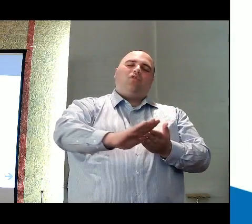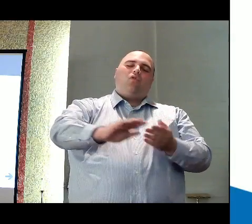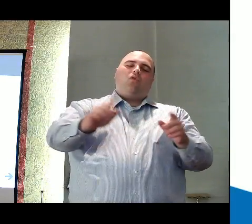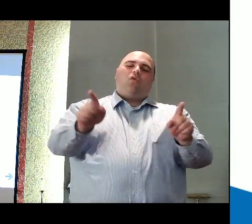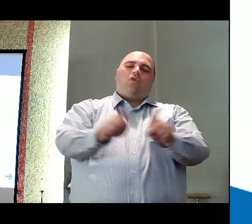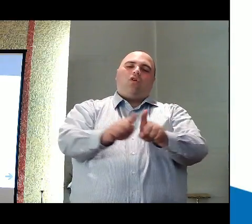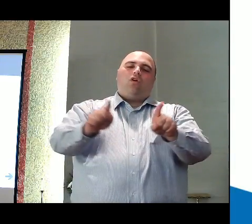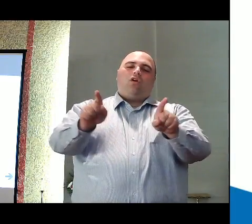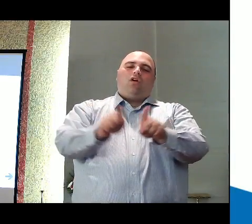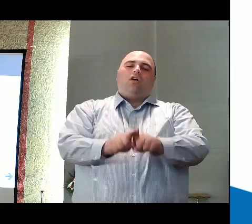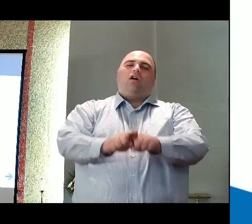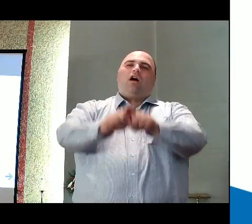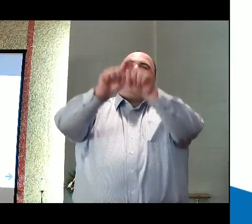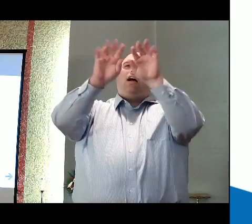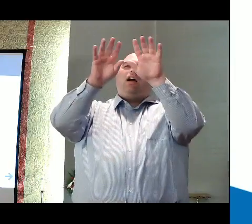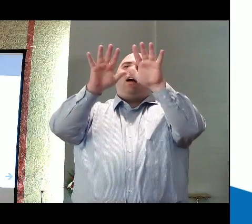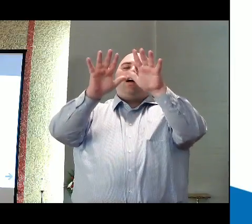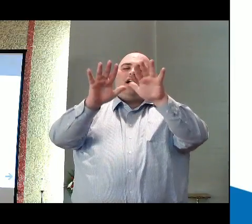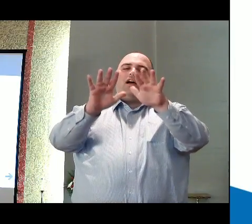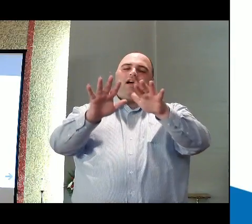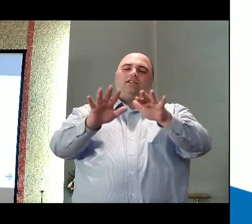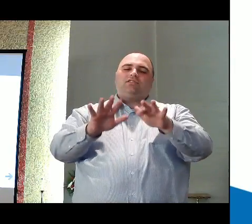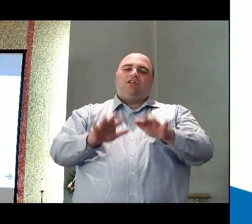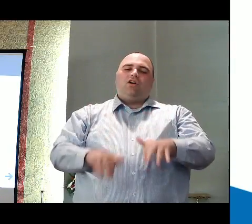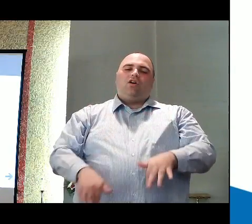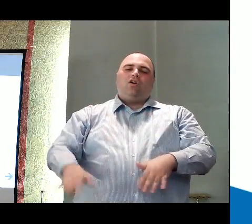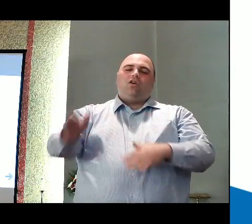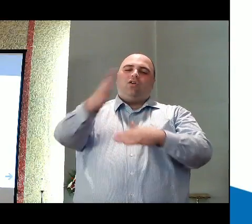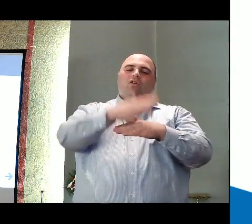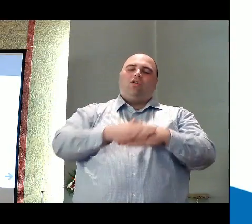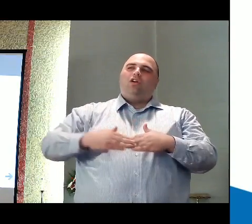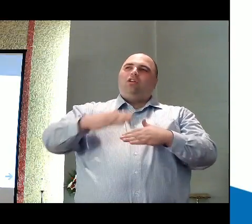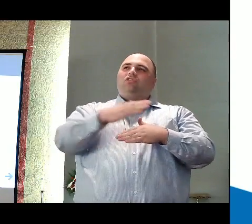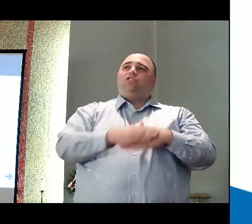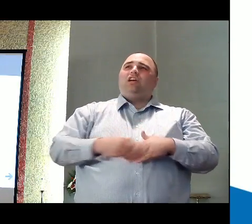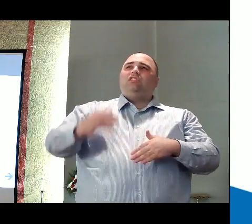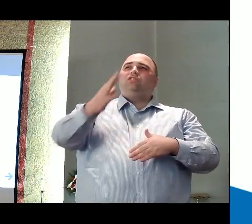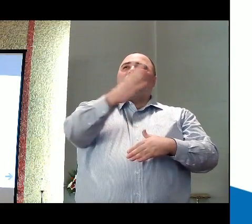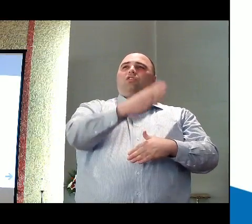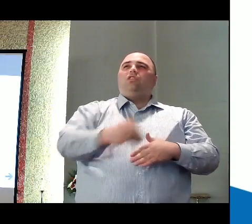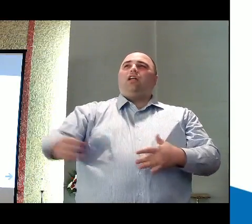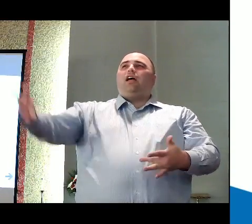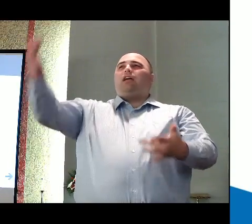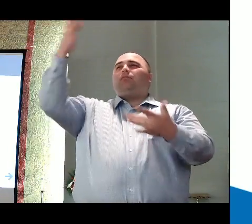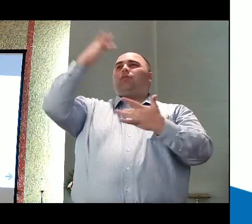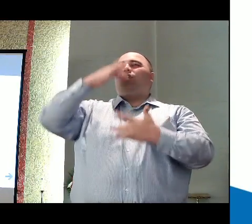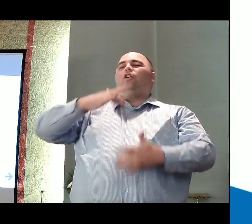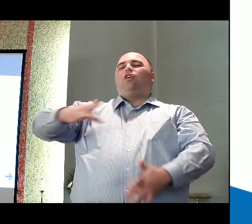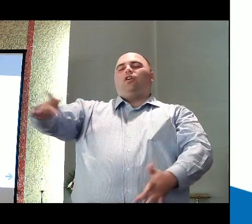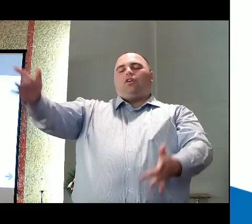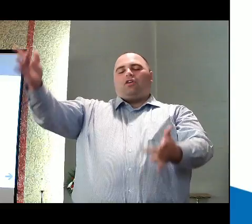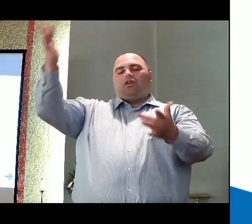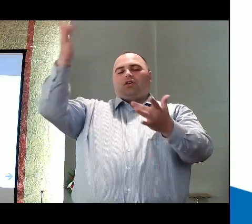and pure as snow, gentle and